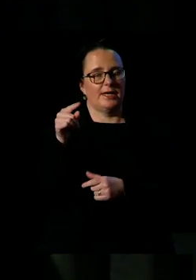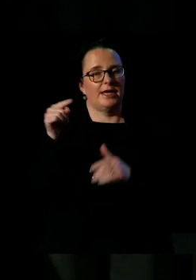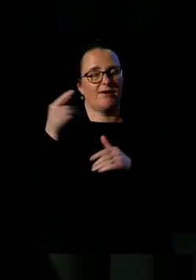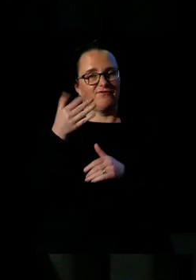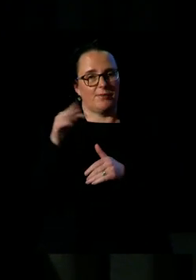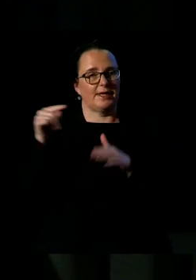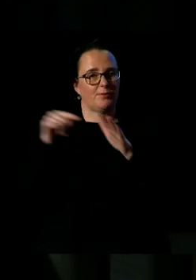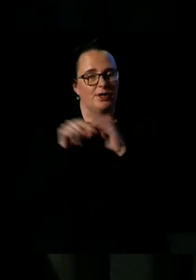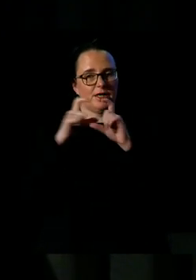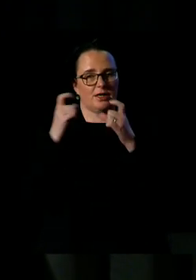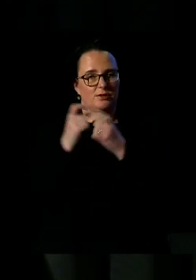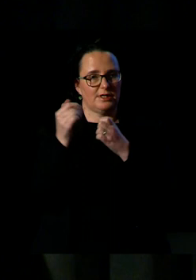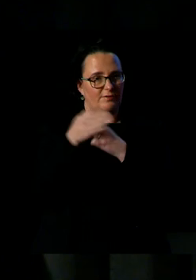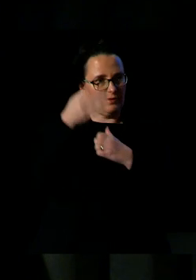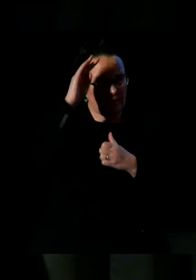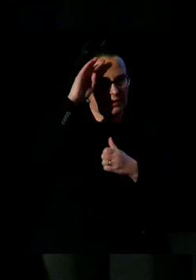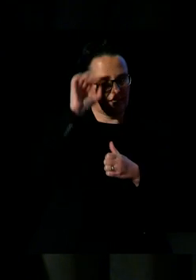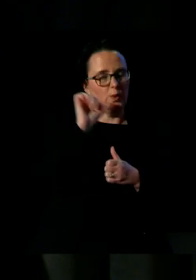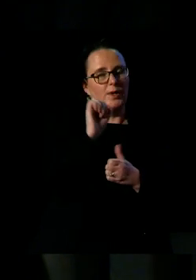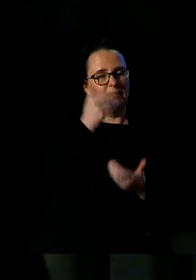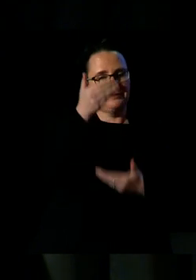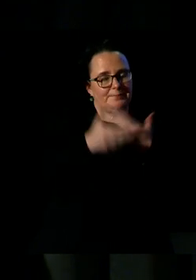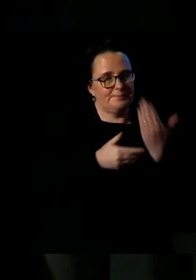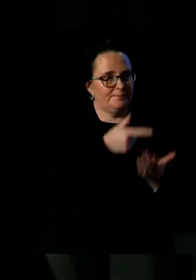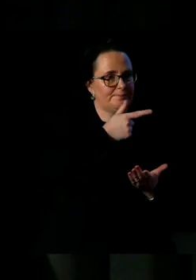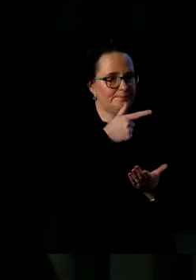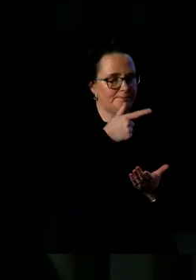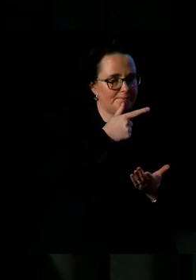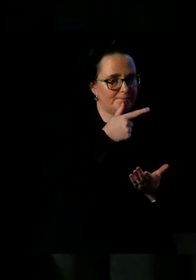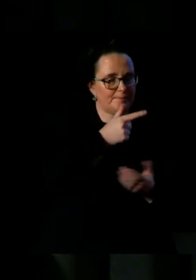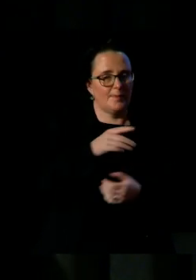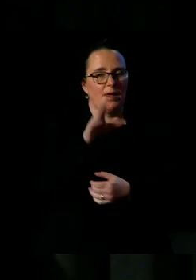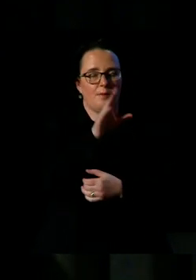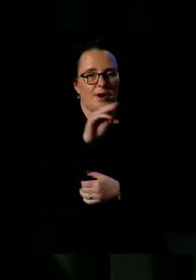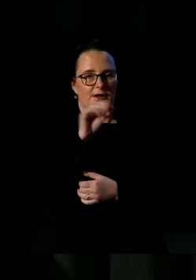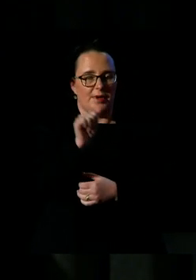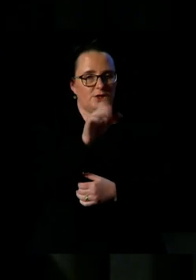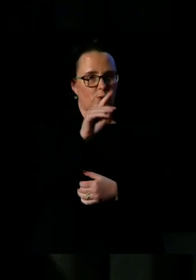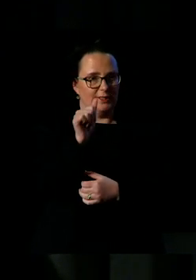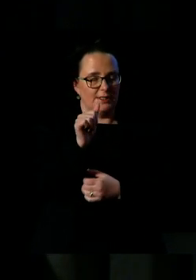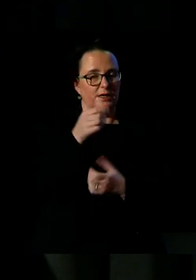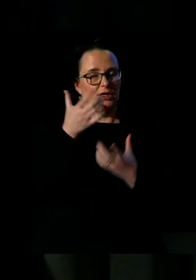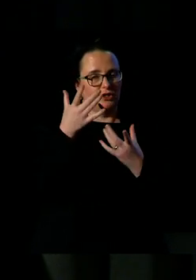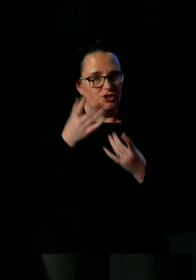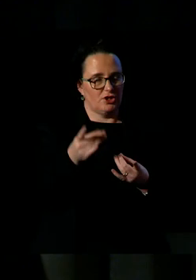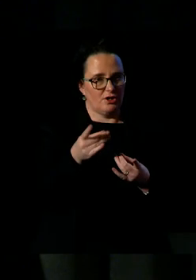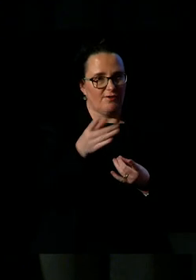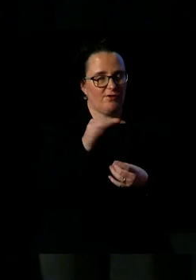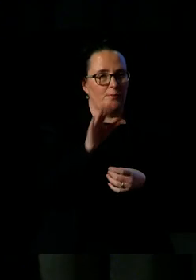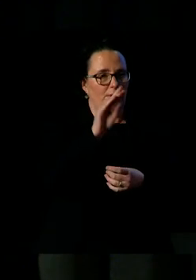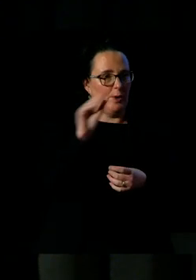of the Immigrant Council of Ireland, to give her reading. Barnaba Dorda, Chair of Forum